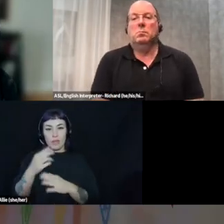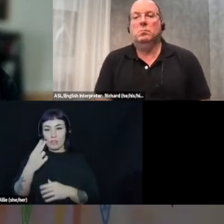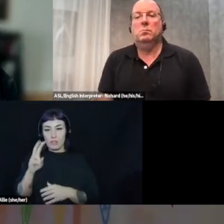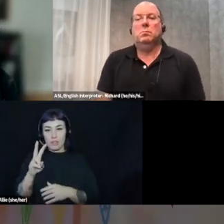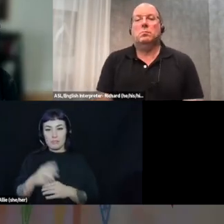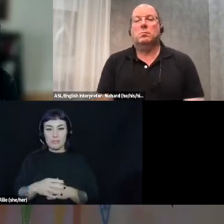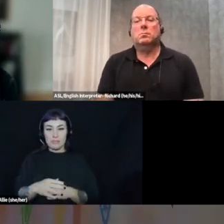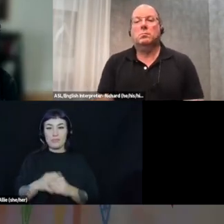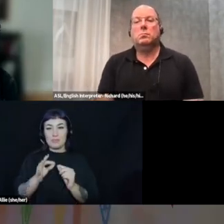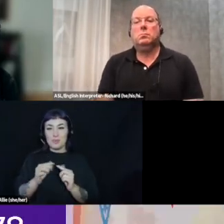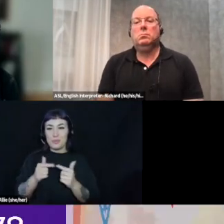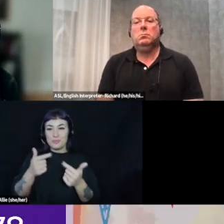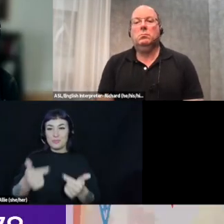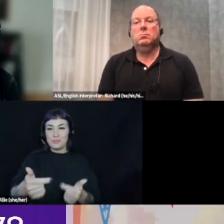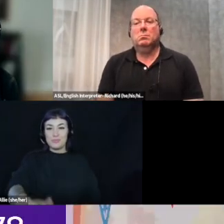HIV.